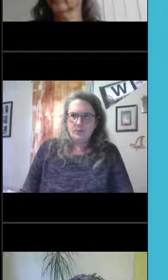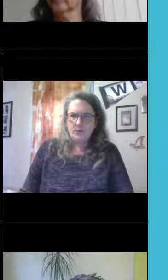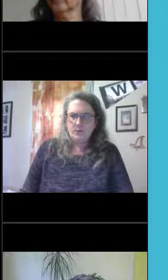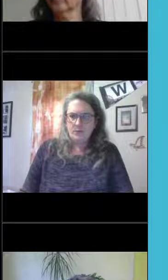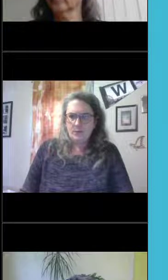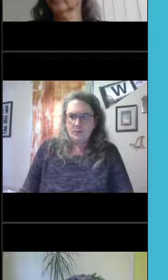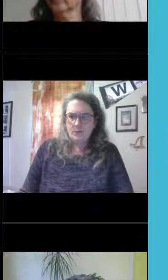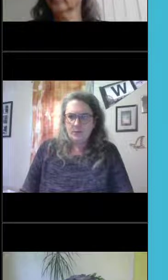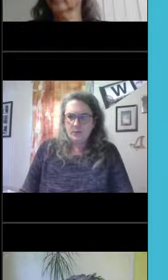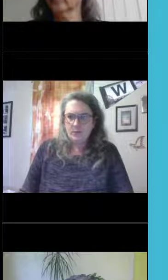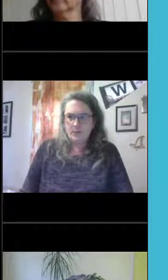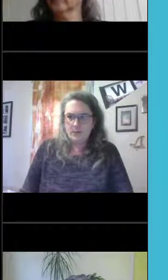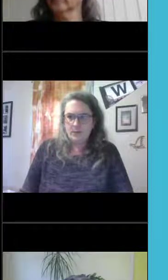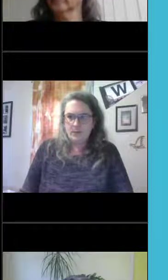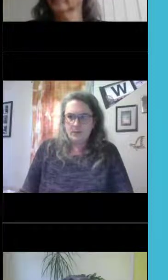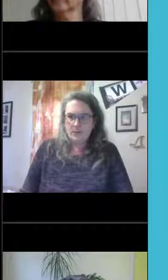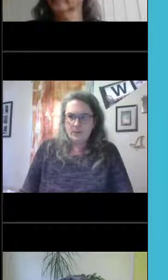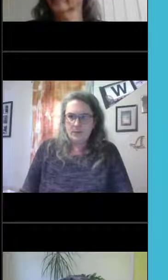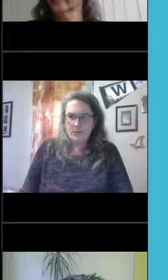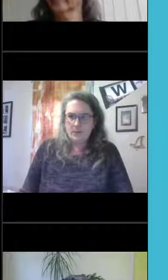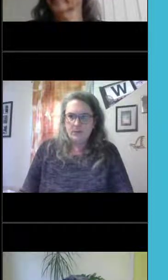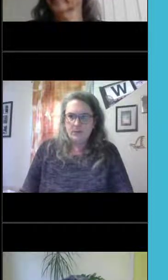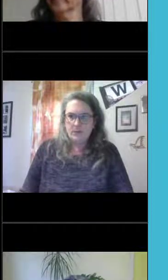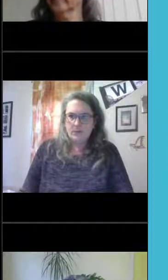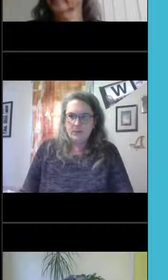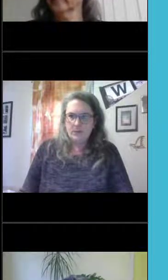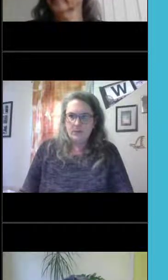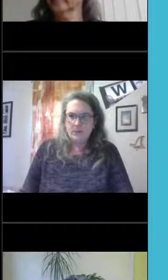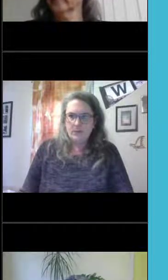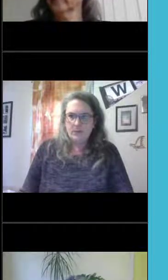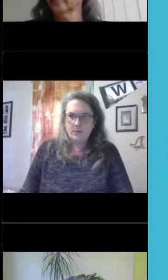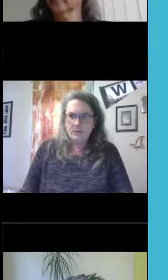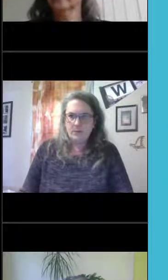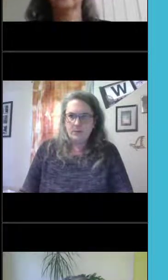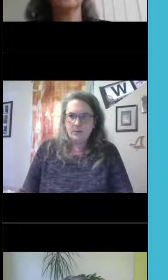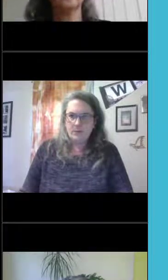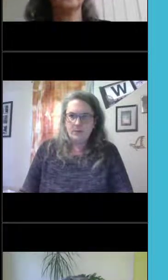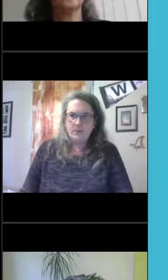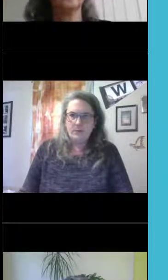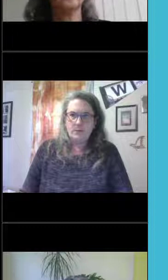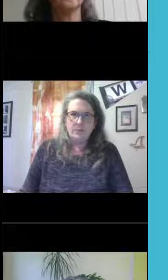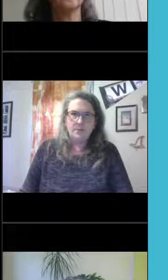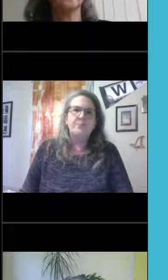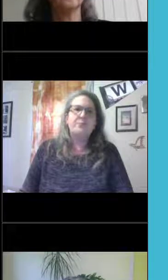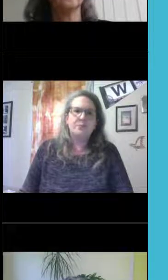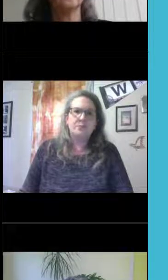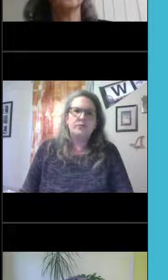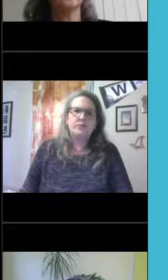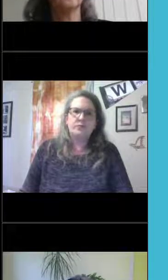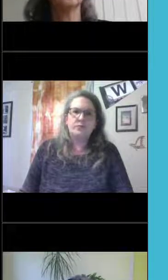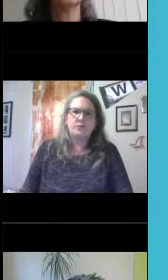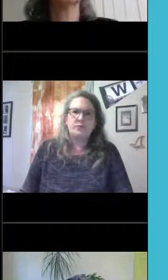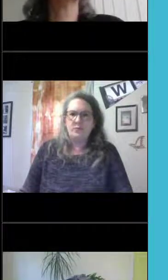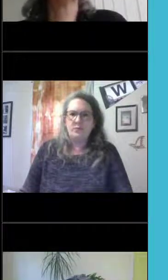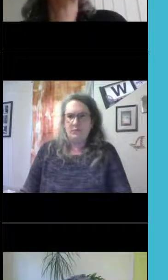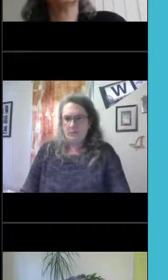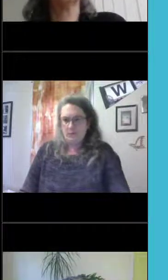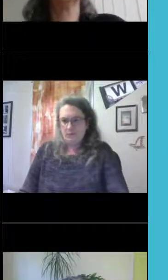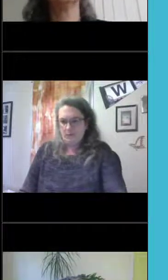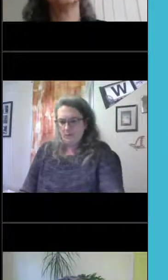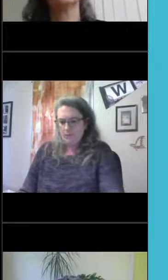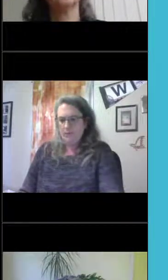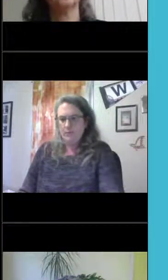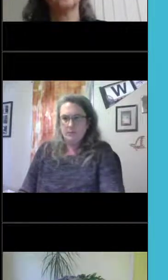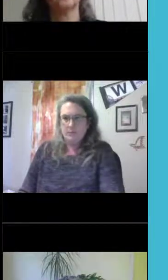Timothy asked a research question for Dr. Ullman. You detailed questions where there are gaps in the research and literature